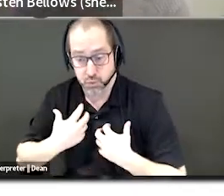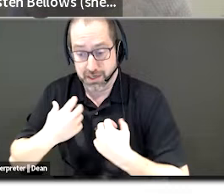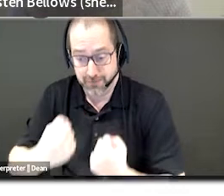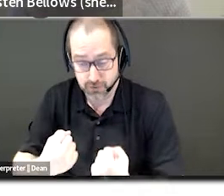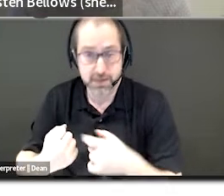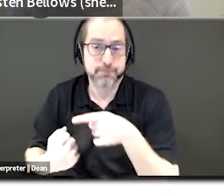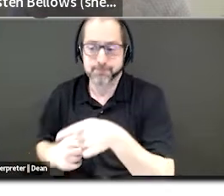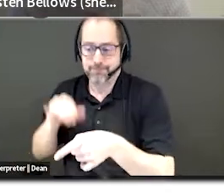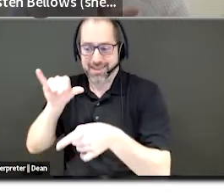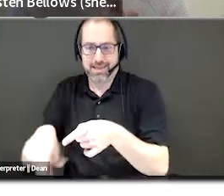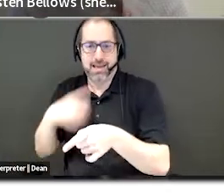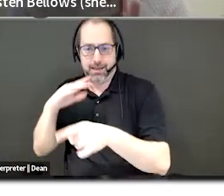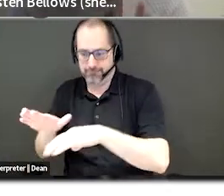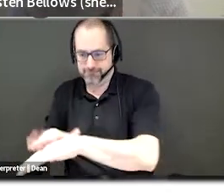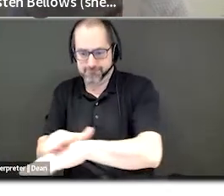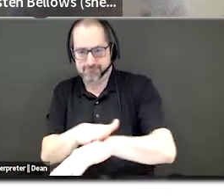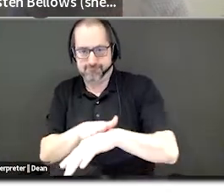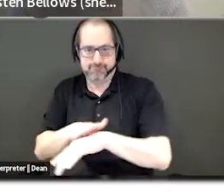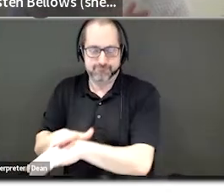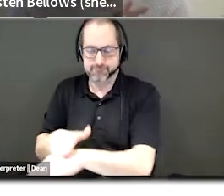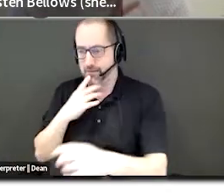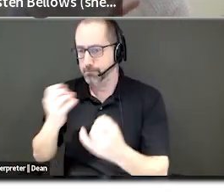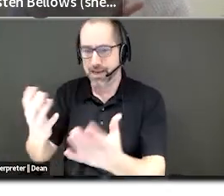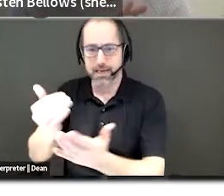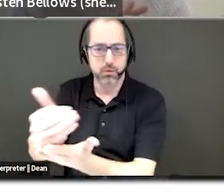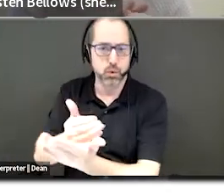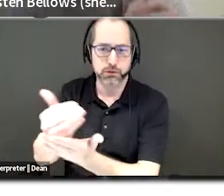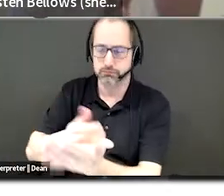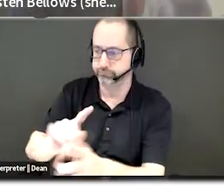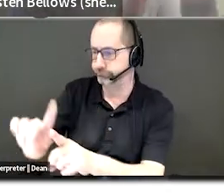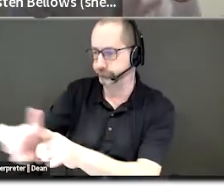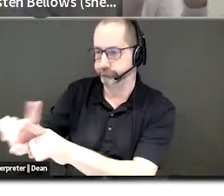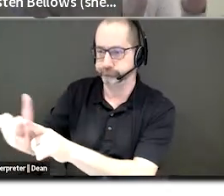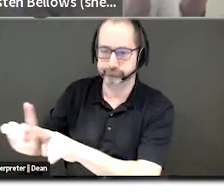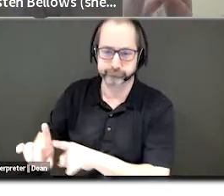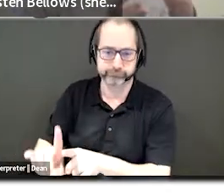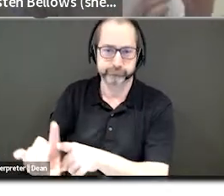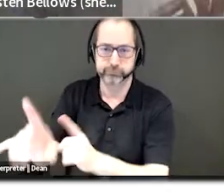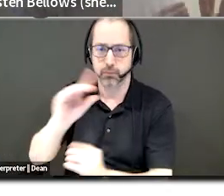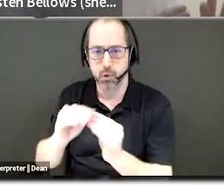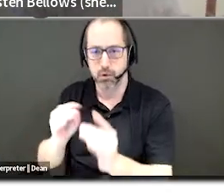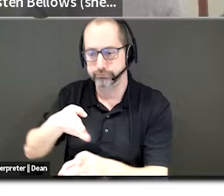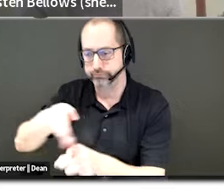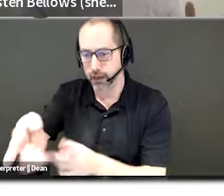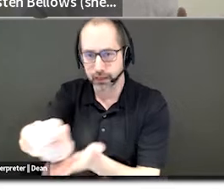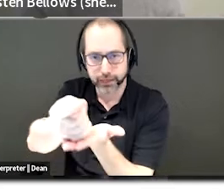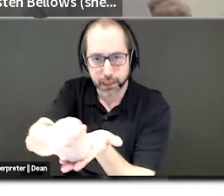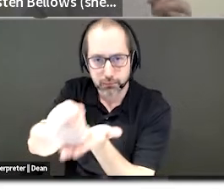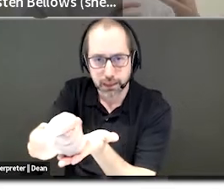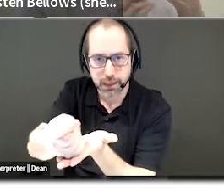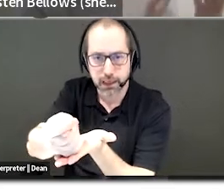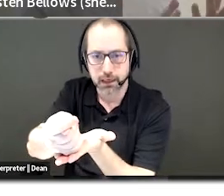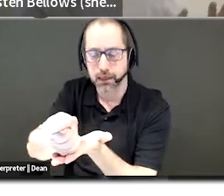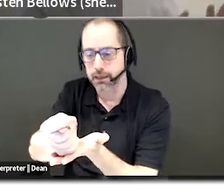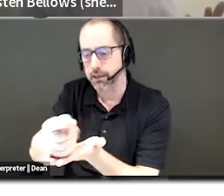we teach a number of classes ranging from like more therapeutic, so cognitive behavioral therapy